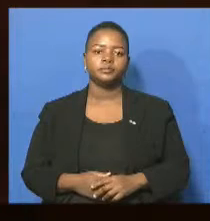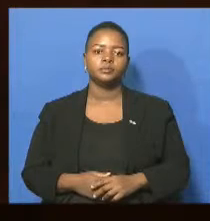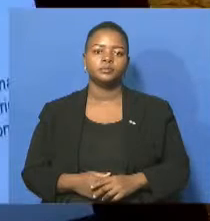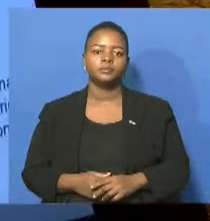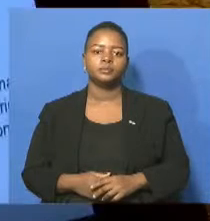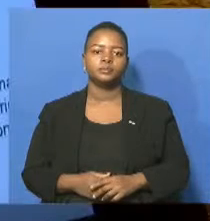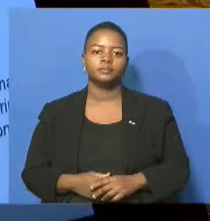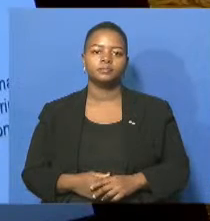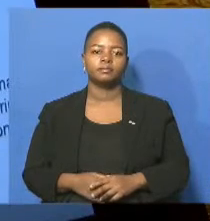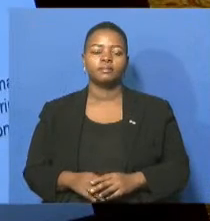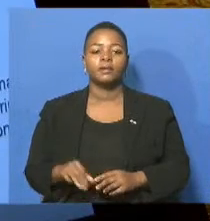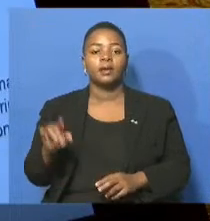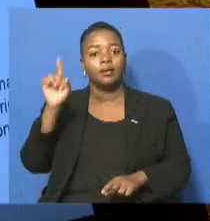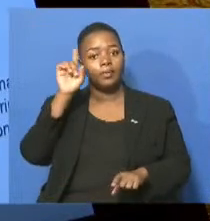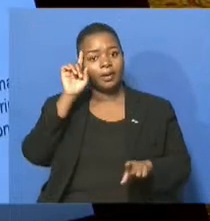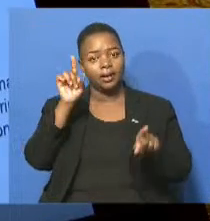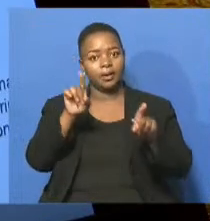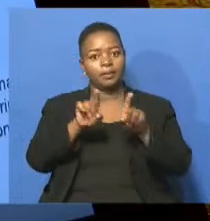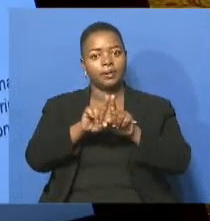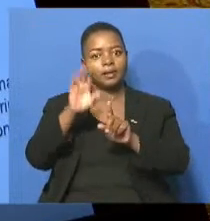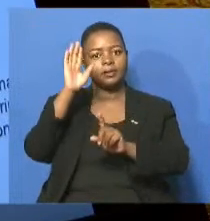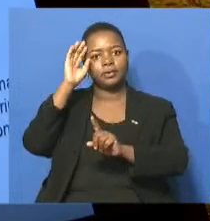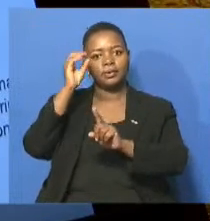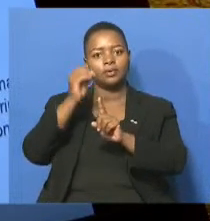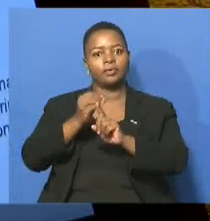we agreed on our objectives,